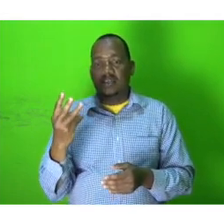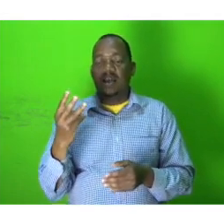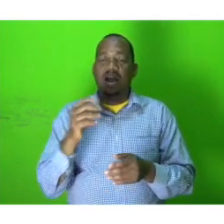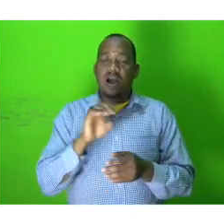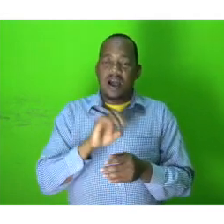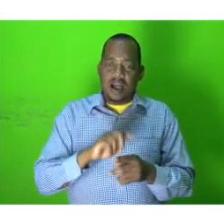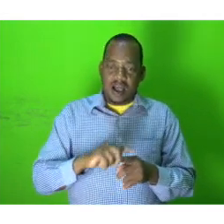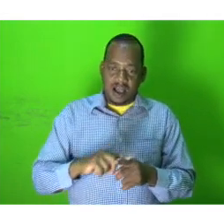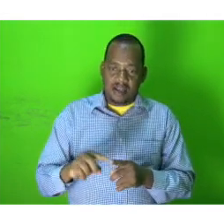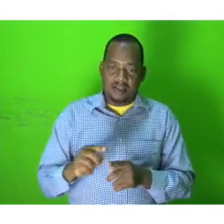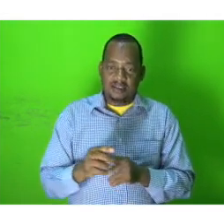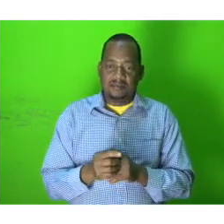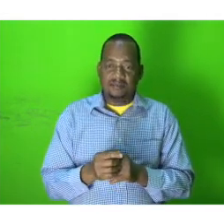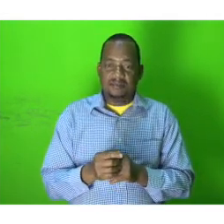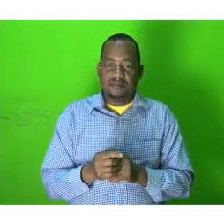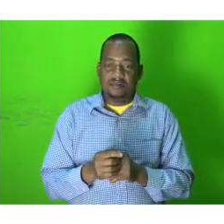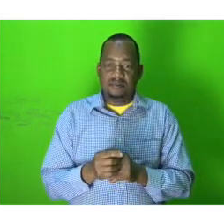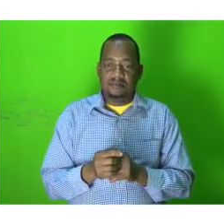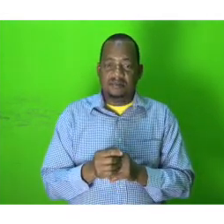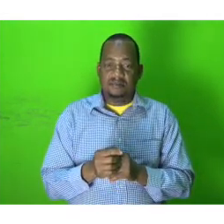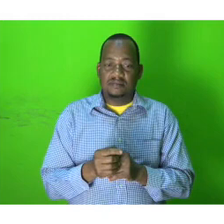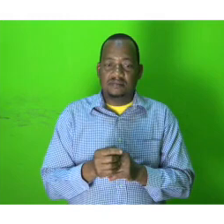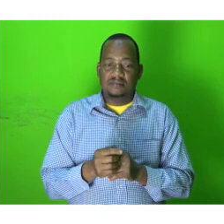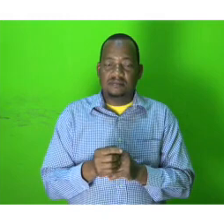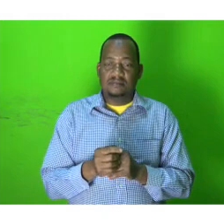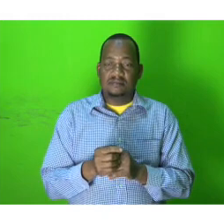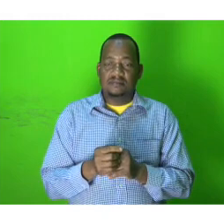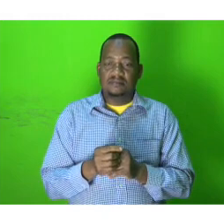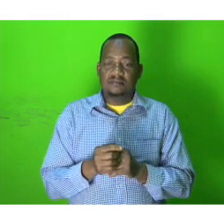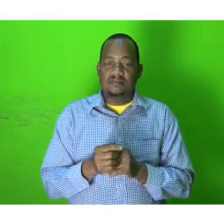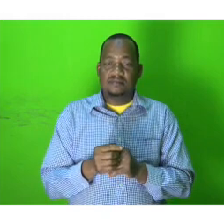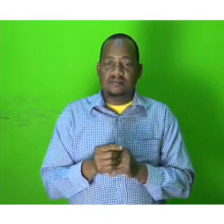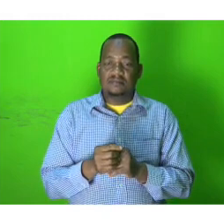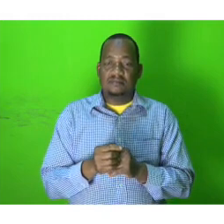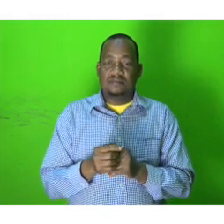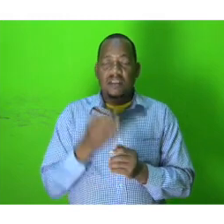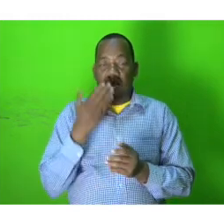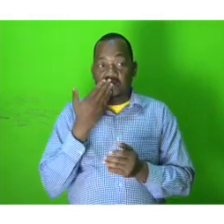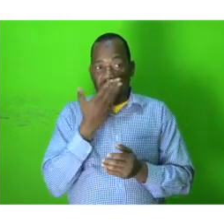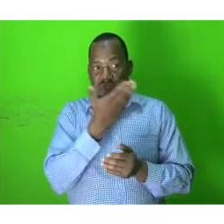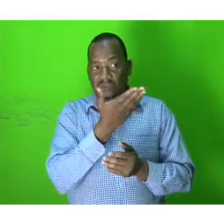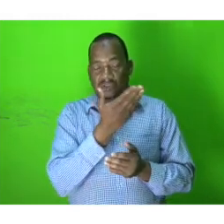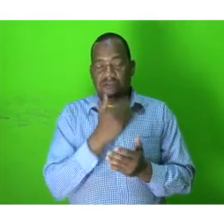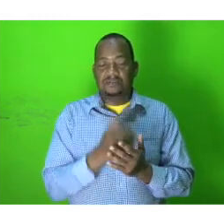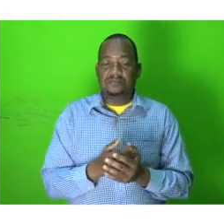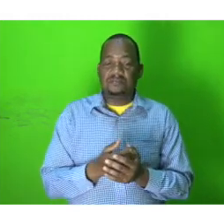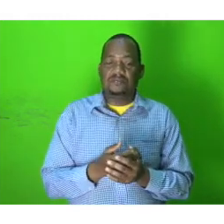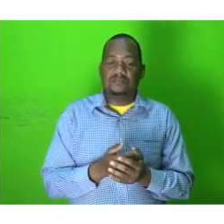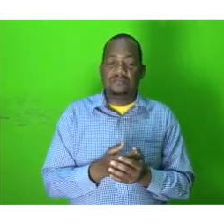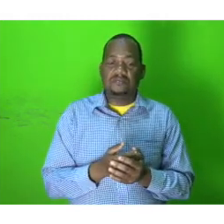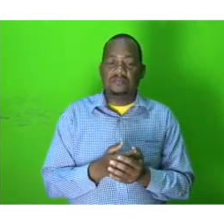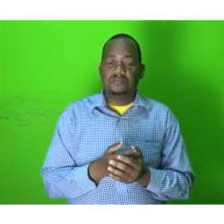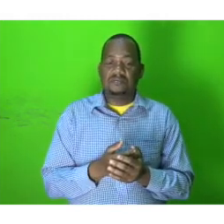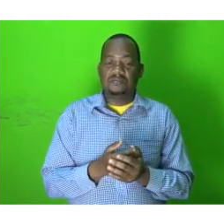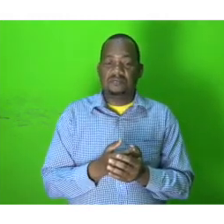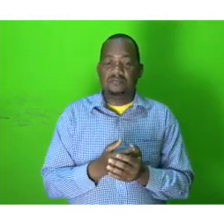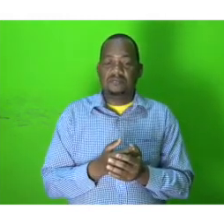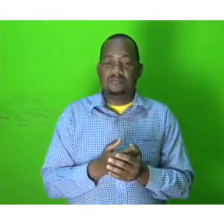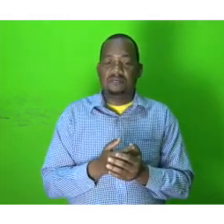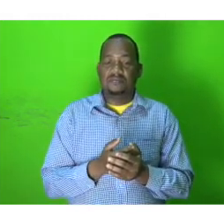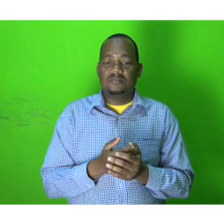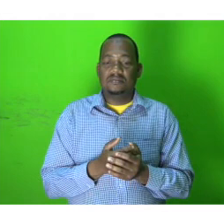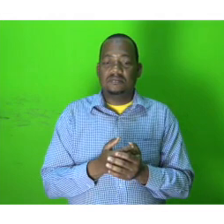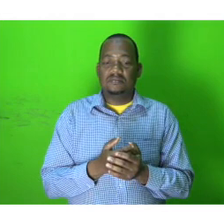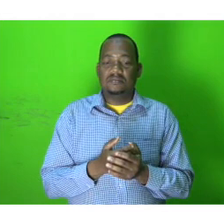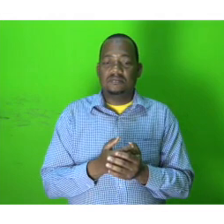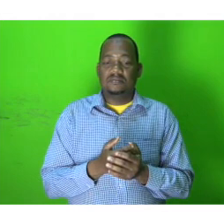2,350 was drawn by Kilua, entered in a cash book, presented and accepted for payment by the Farmers